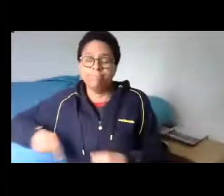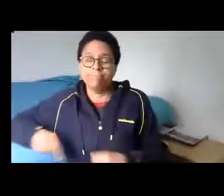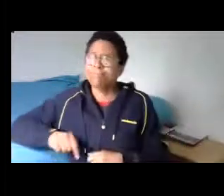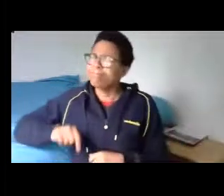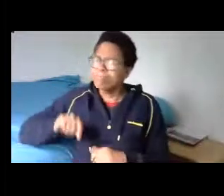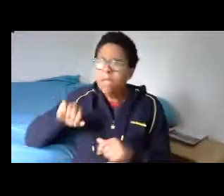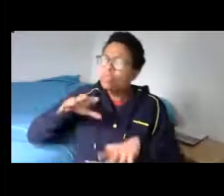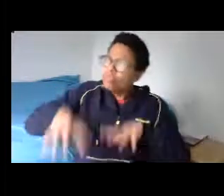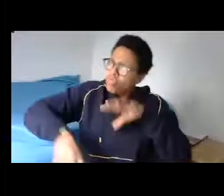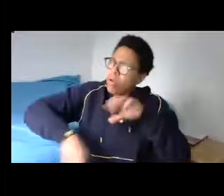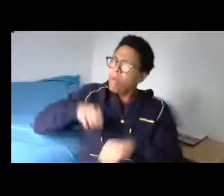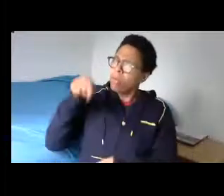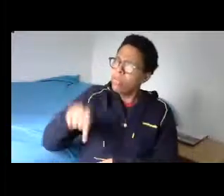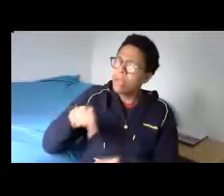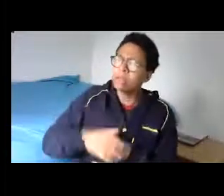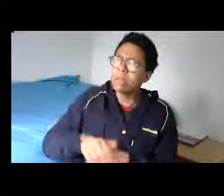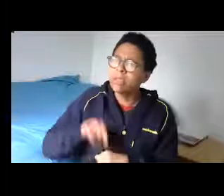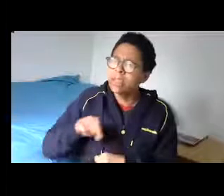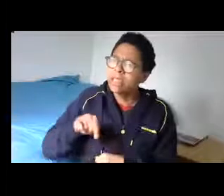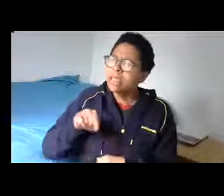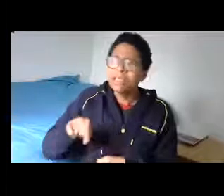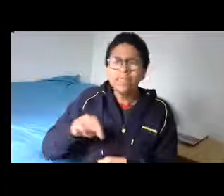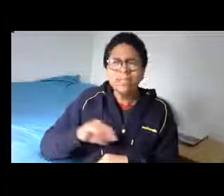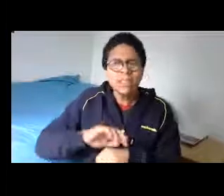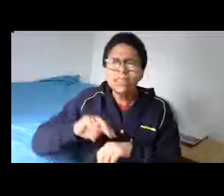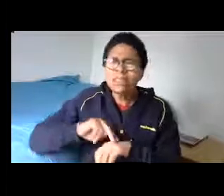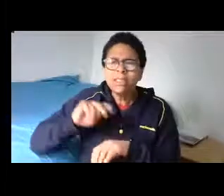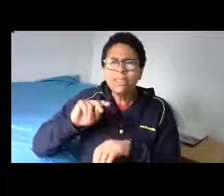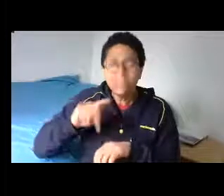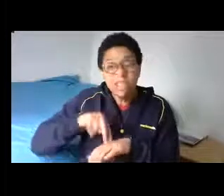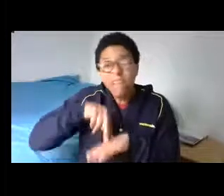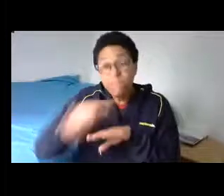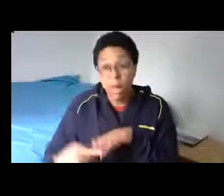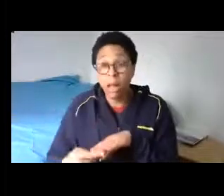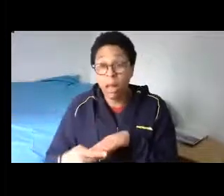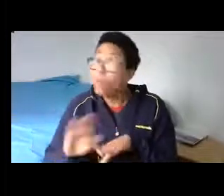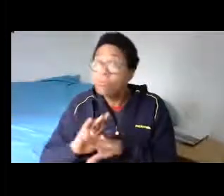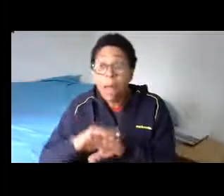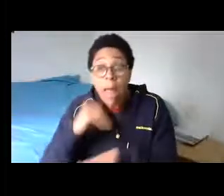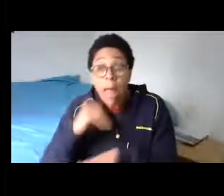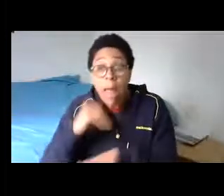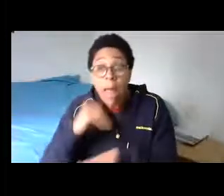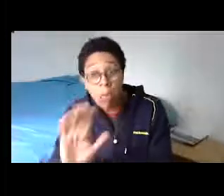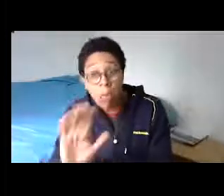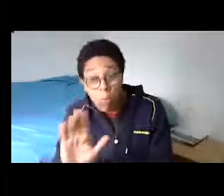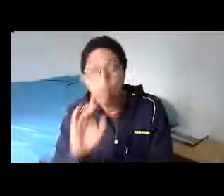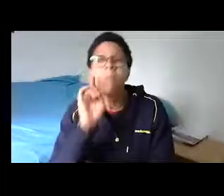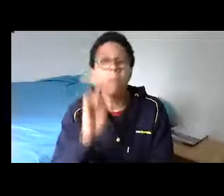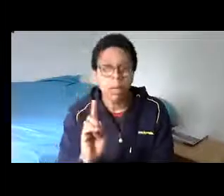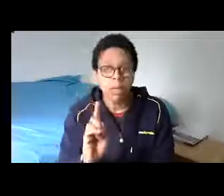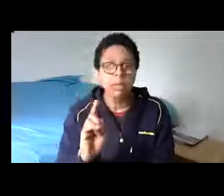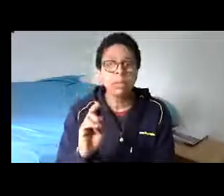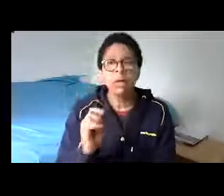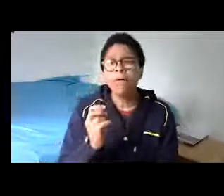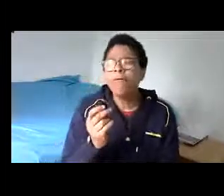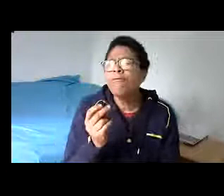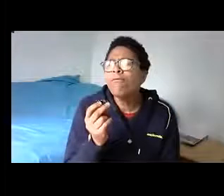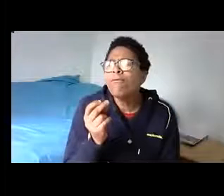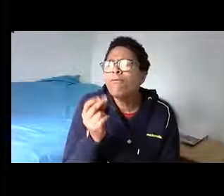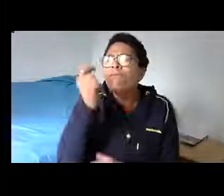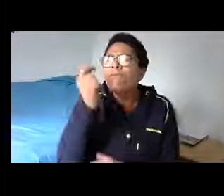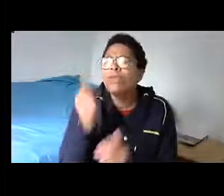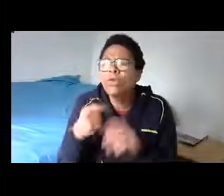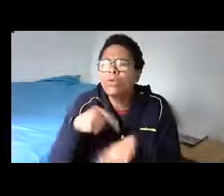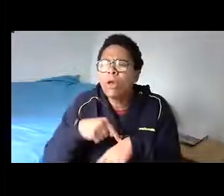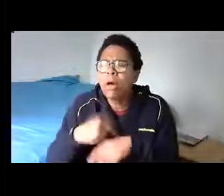fell. Yes, she didn't fall every day, but it happened like maybe a few times a month. And